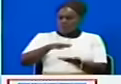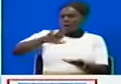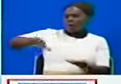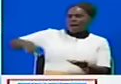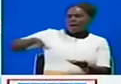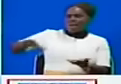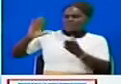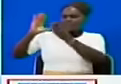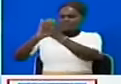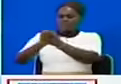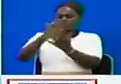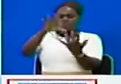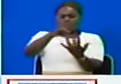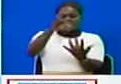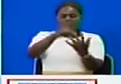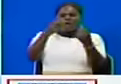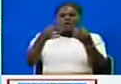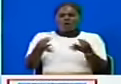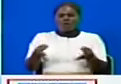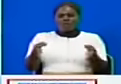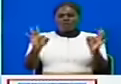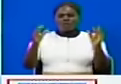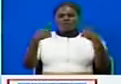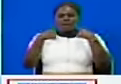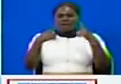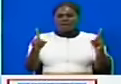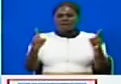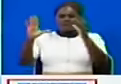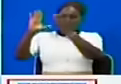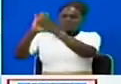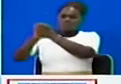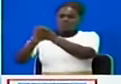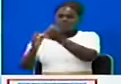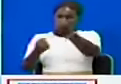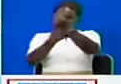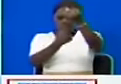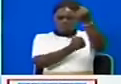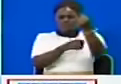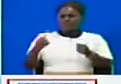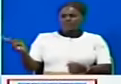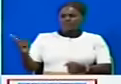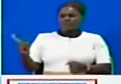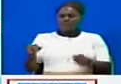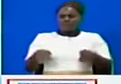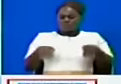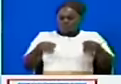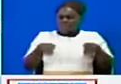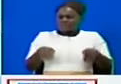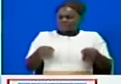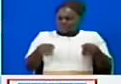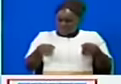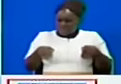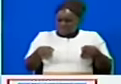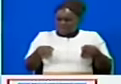of the Jubilee nominations are formally announced. Jubilee party supporters, of course, in Nairobi County are holding their breath as they wait for